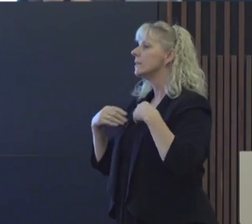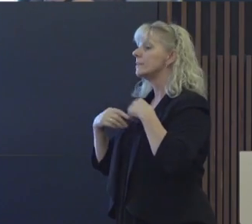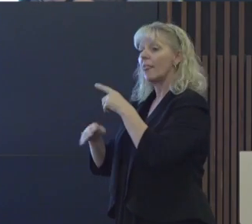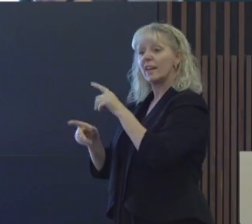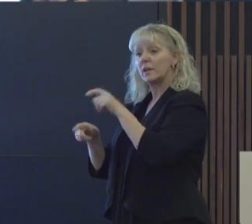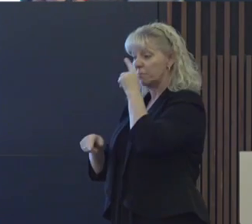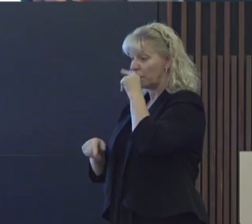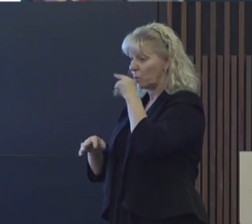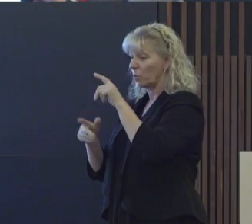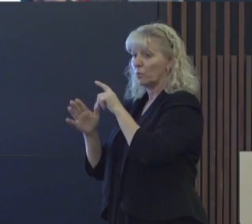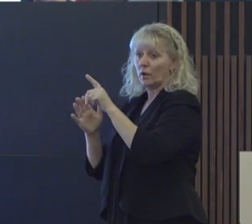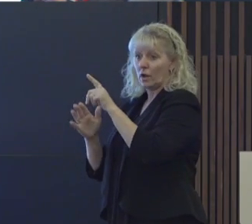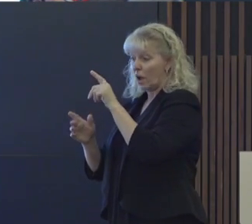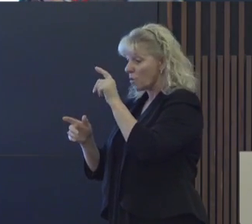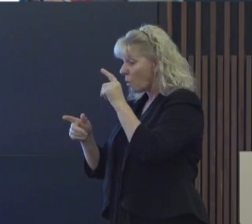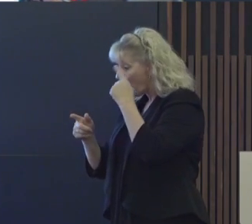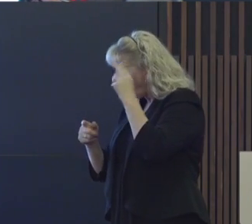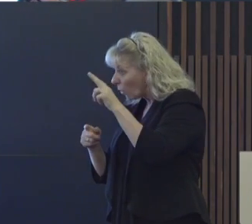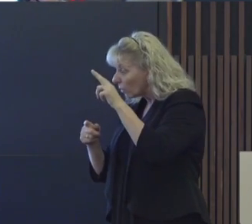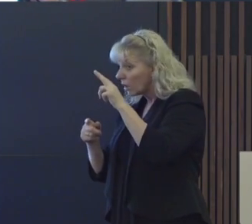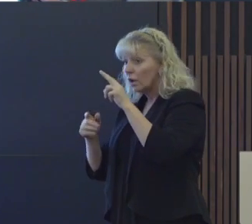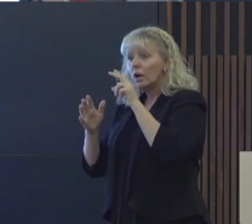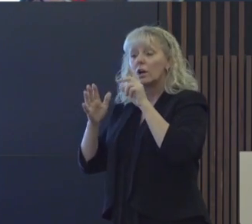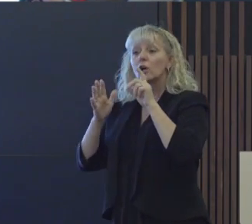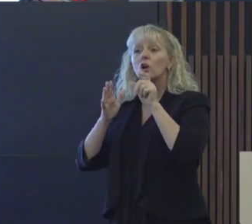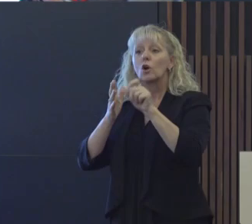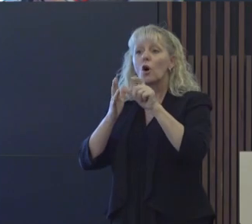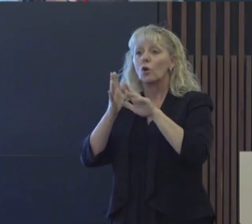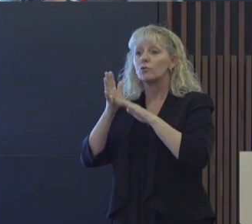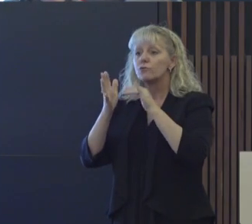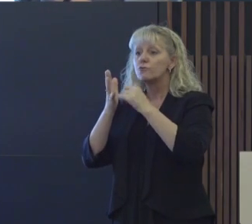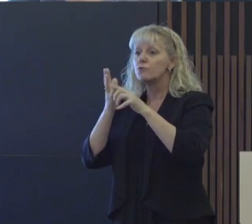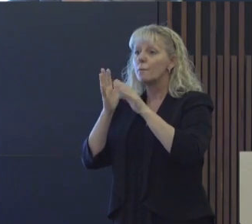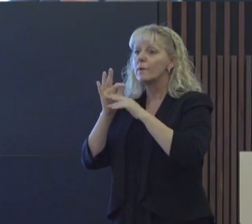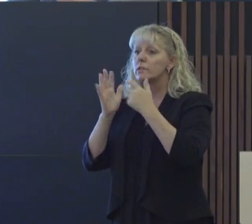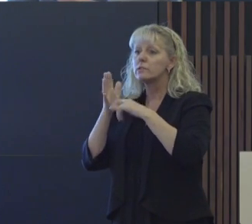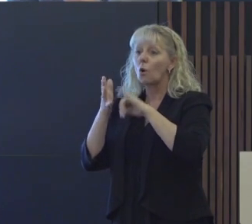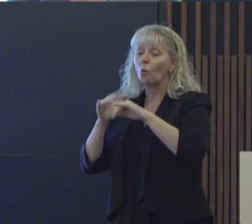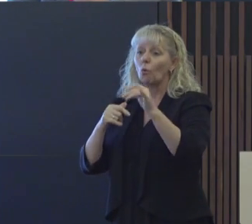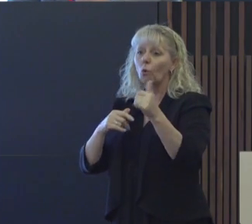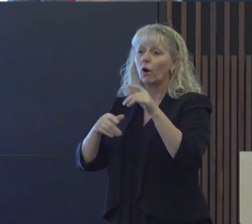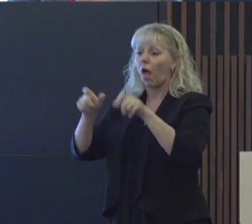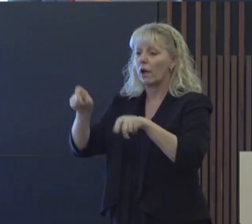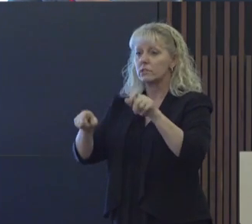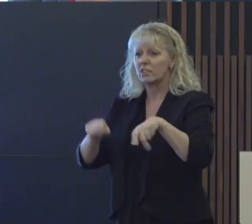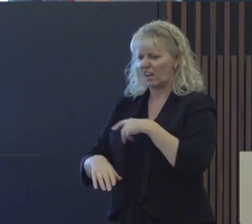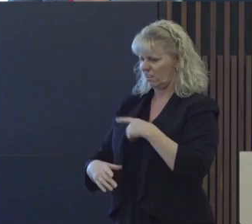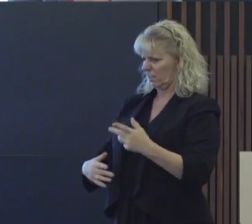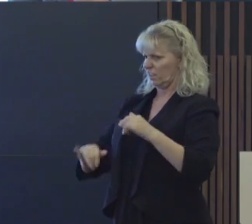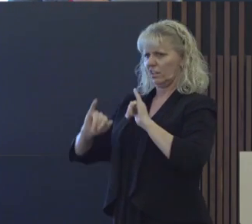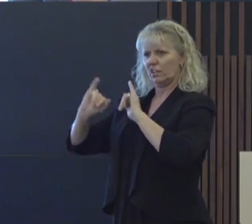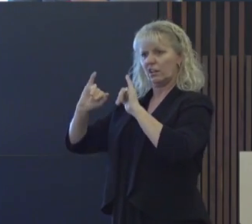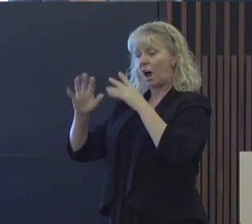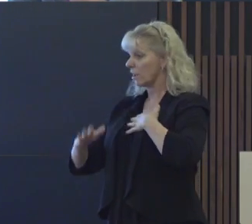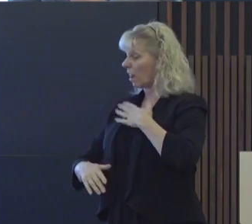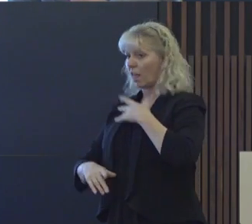or clients, and I was just horrified. It just made them sound as if they were throwaway. And so thought, well, one,